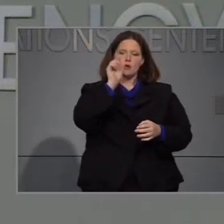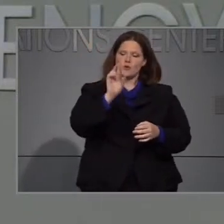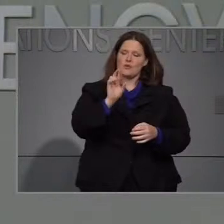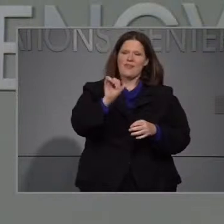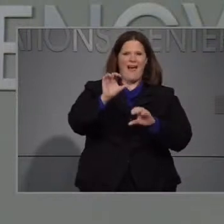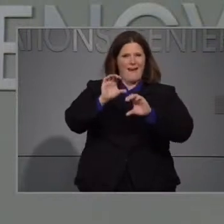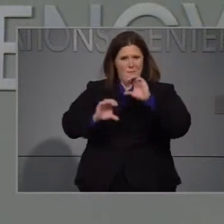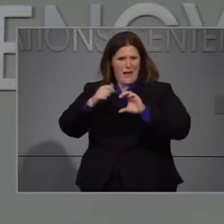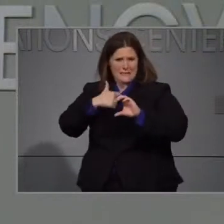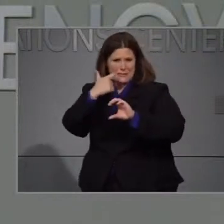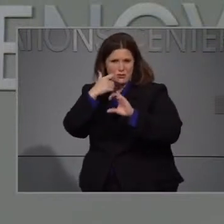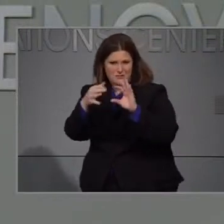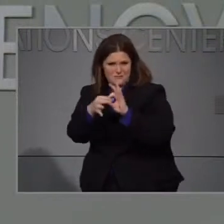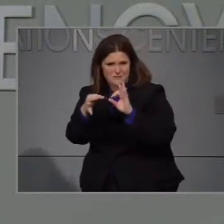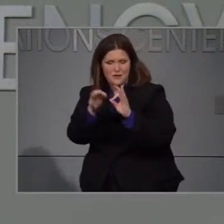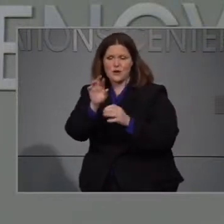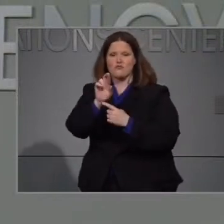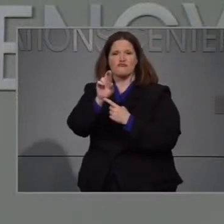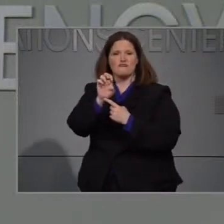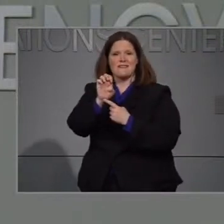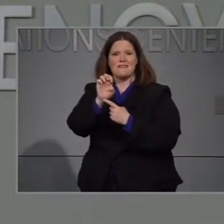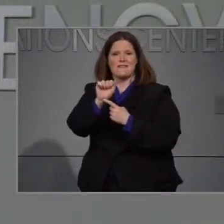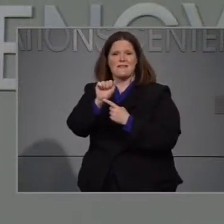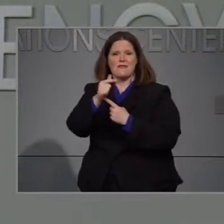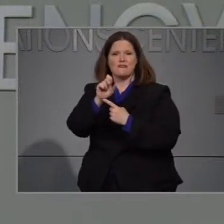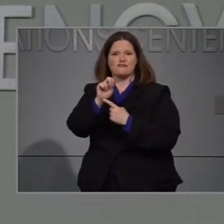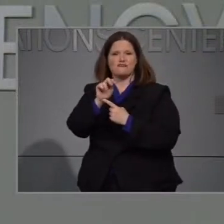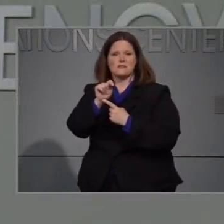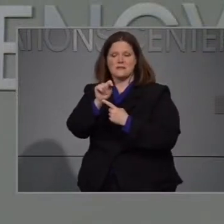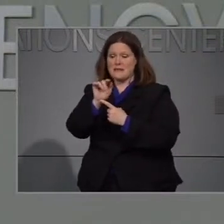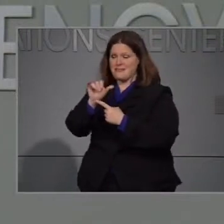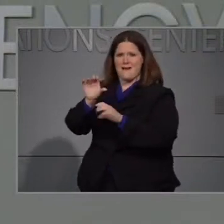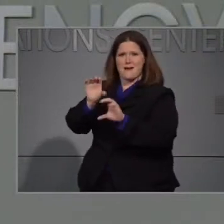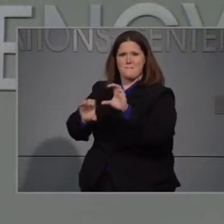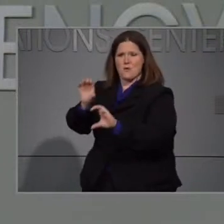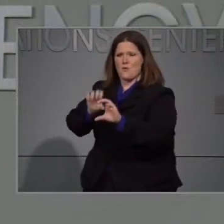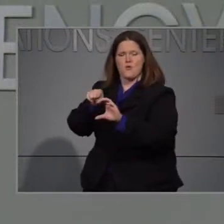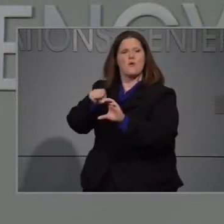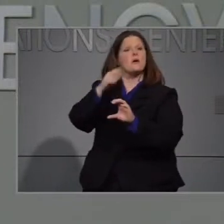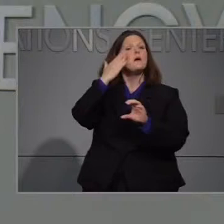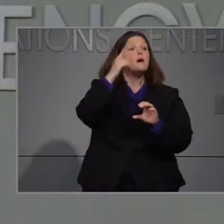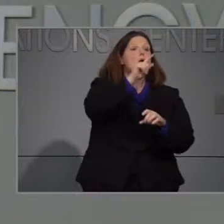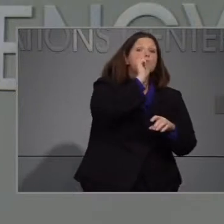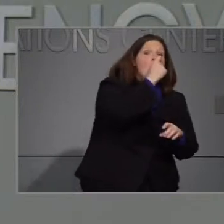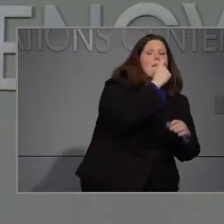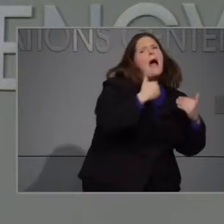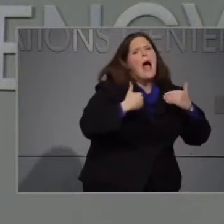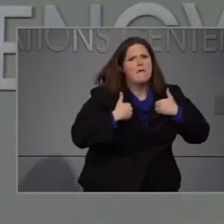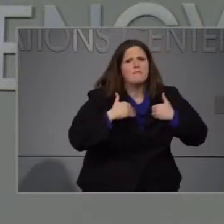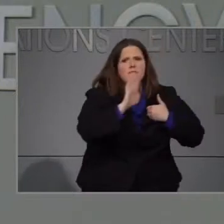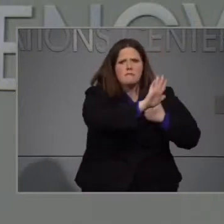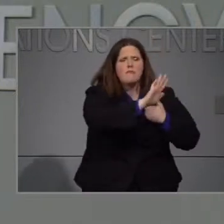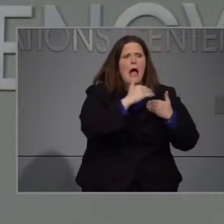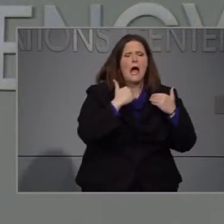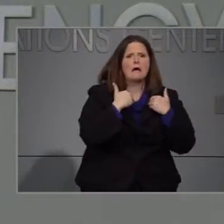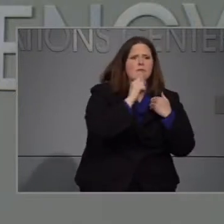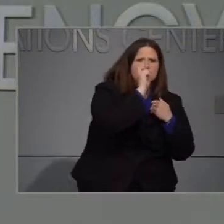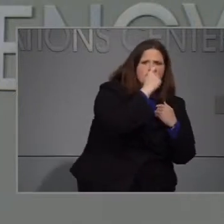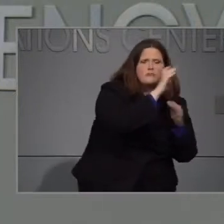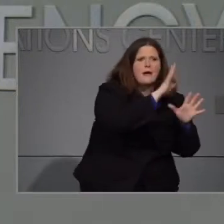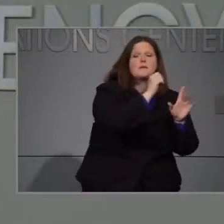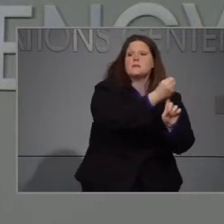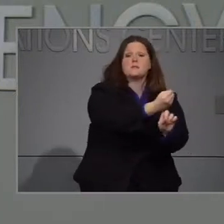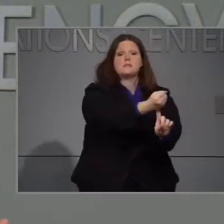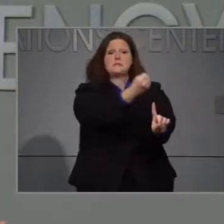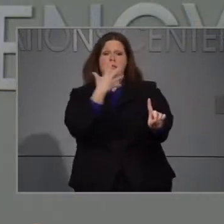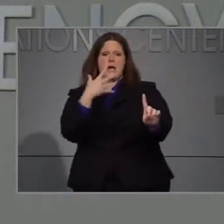We have swabs, but we need those chemicals. And what is happening at our health systems in particular, they